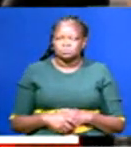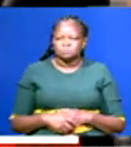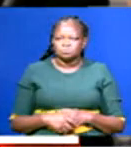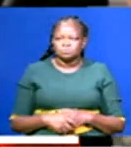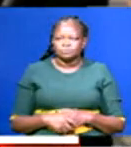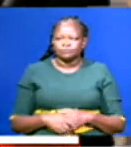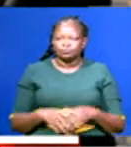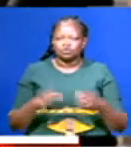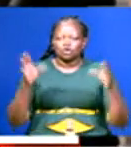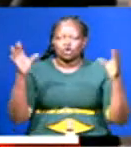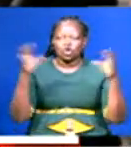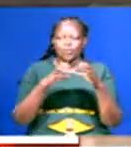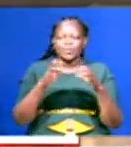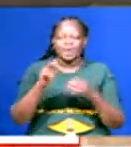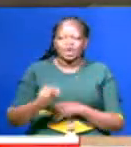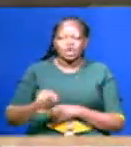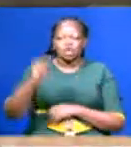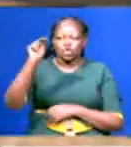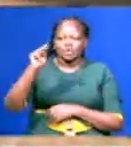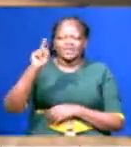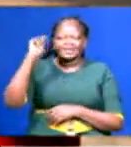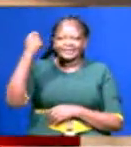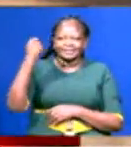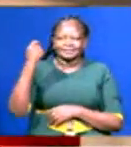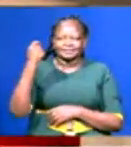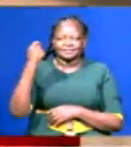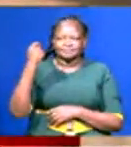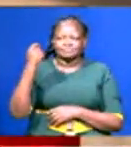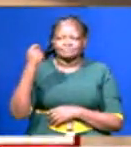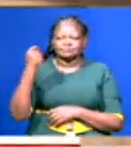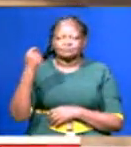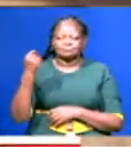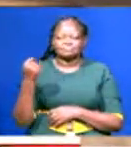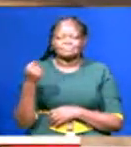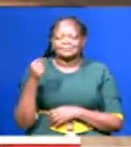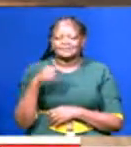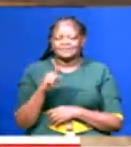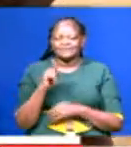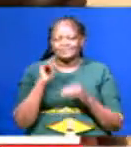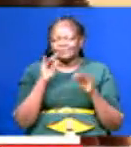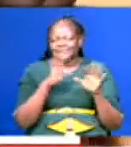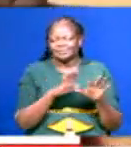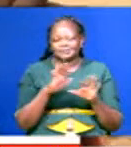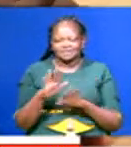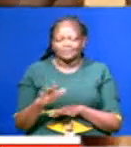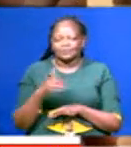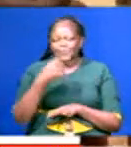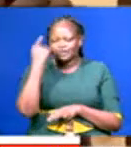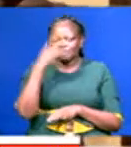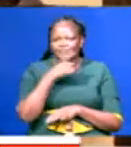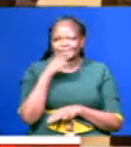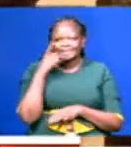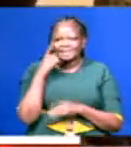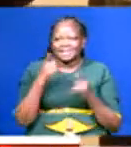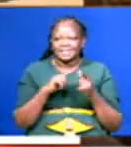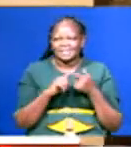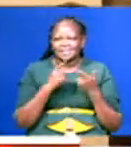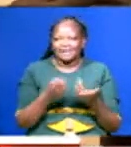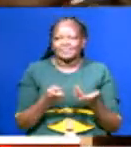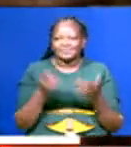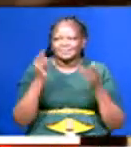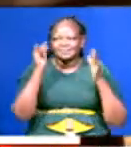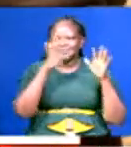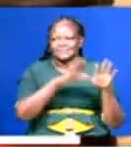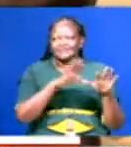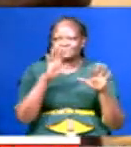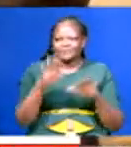Communities in the northern part of Kenya have borne the brunt of the ravaging drought, leaving them struggling to